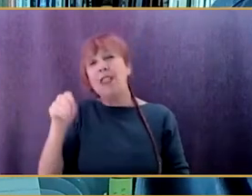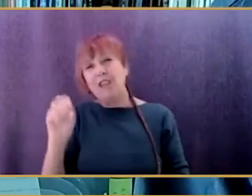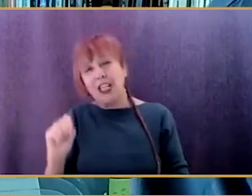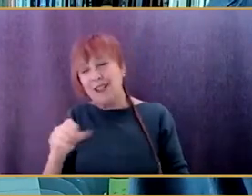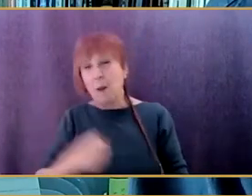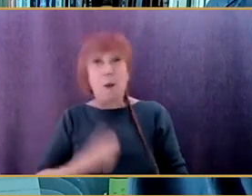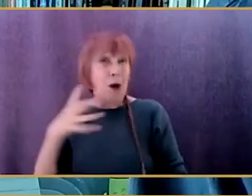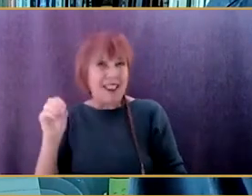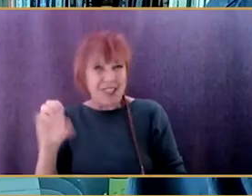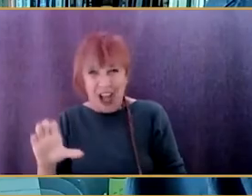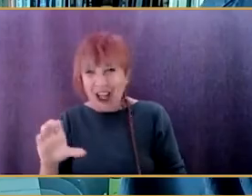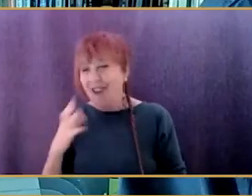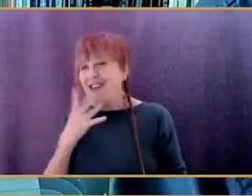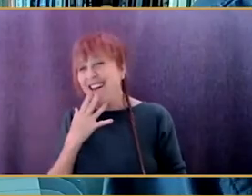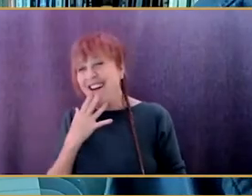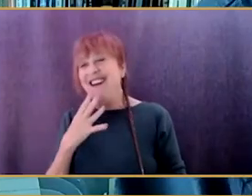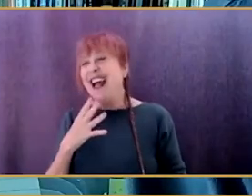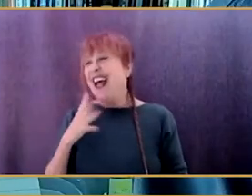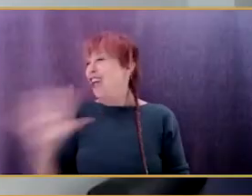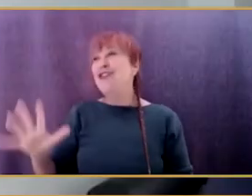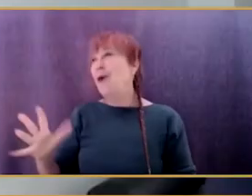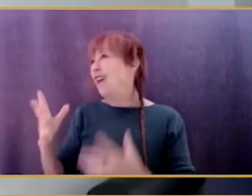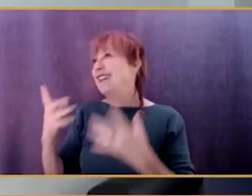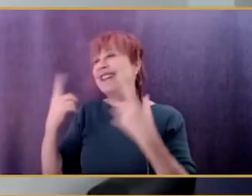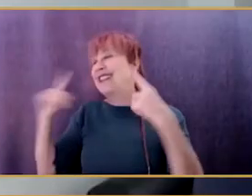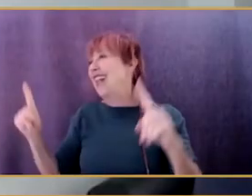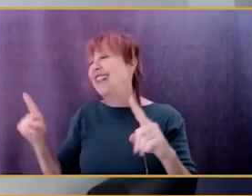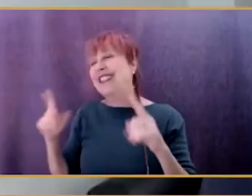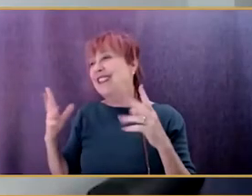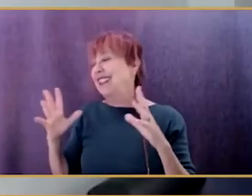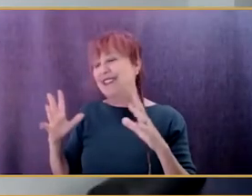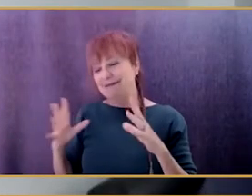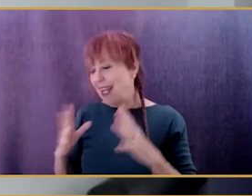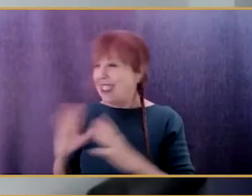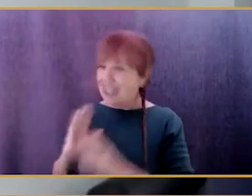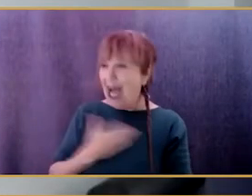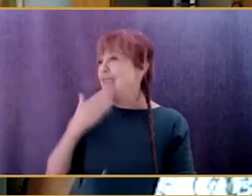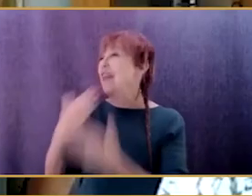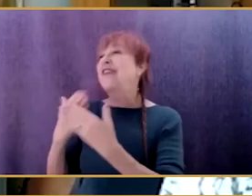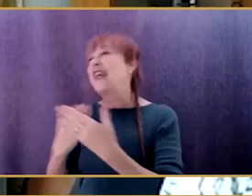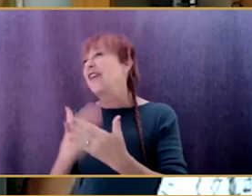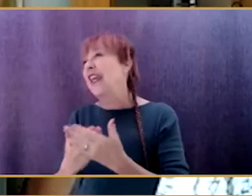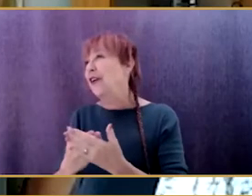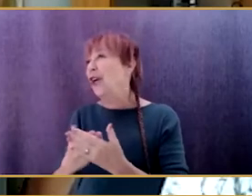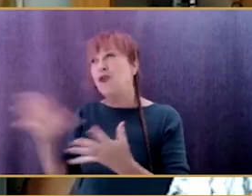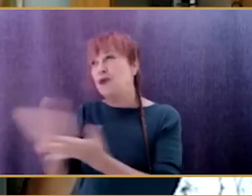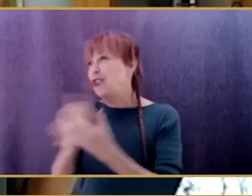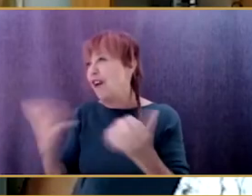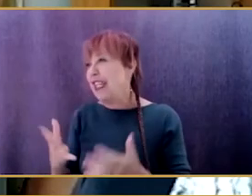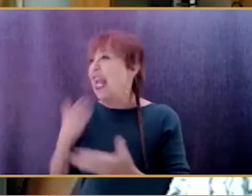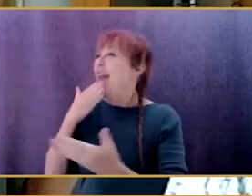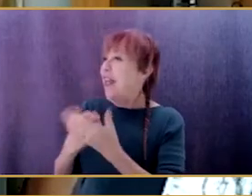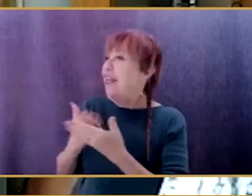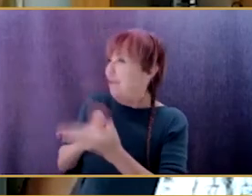country And your success is our success You deserve everything You deserve everything for a long time Thank you for allowing us